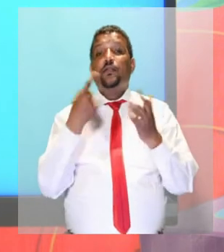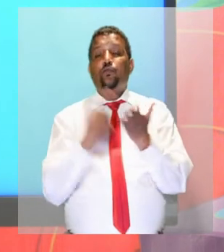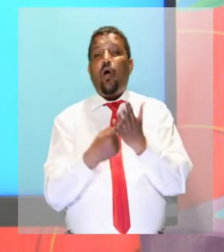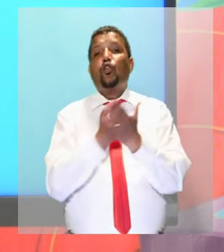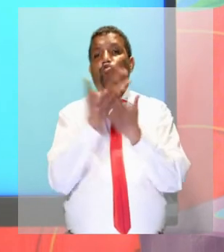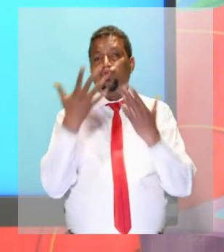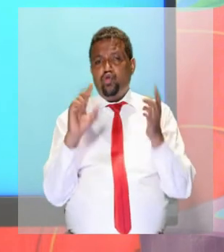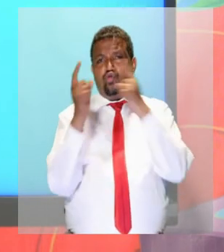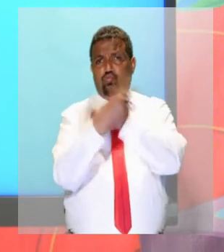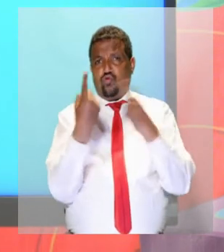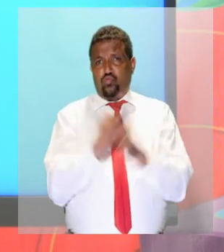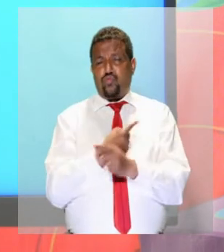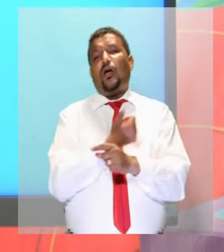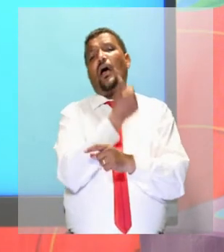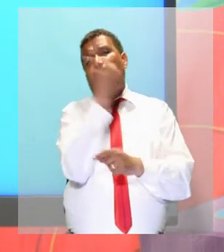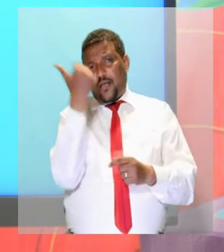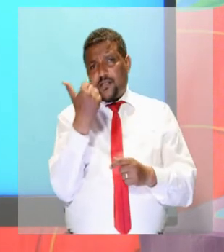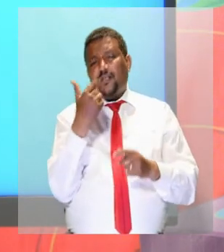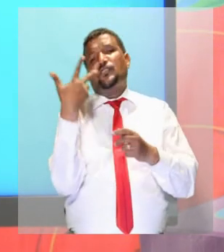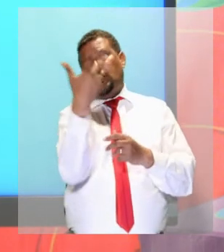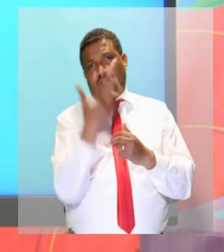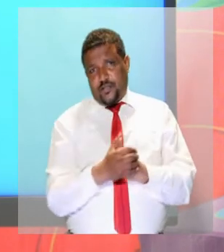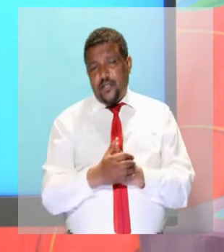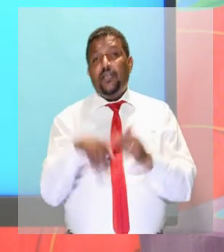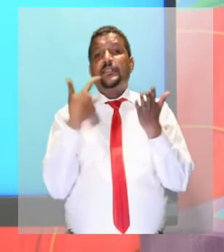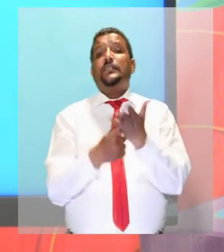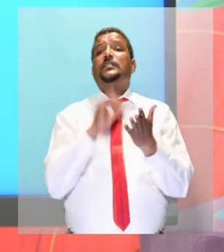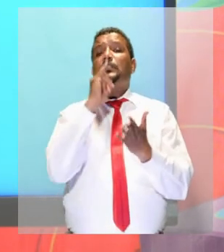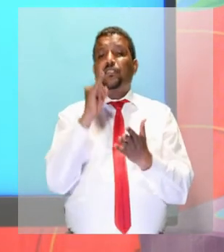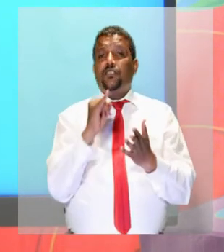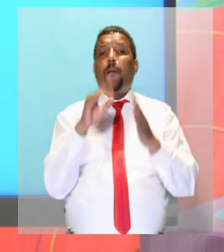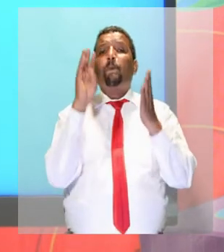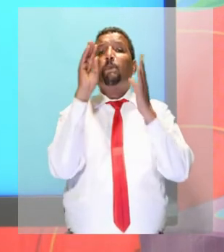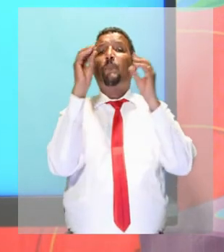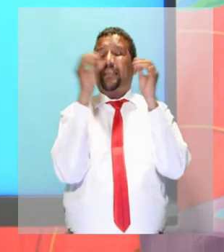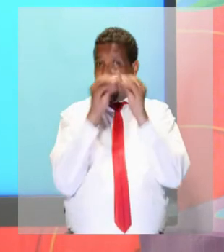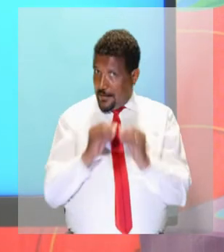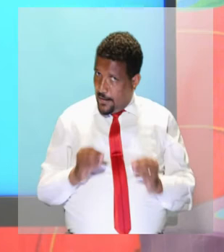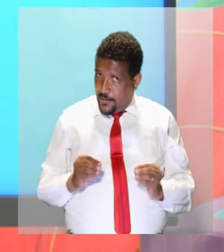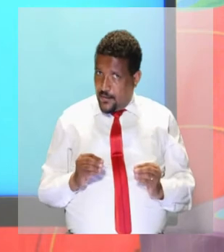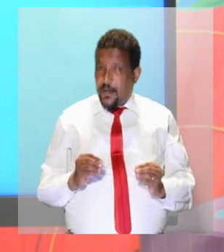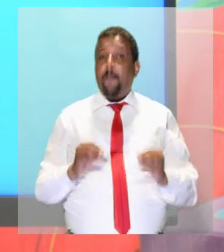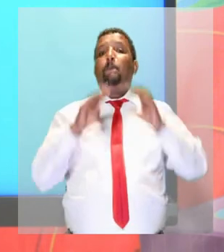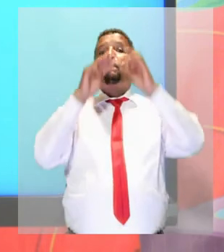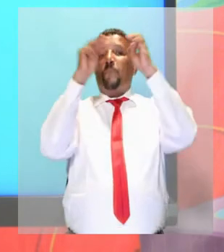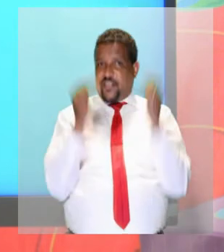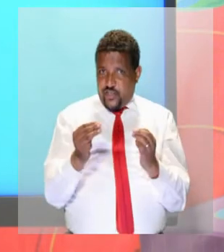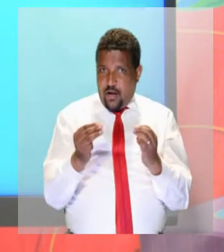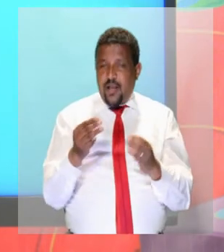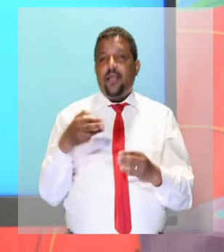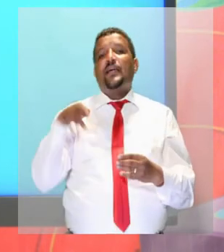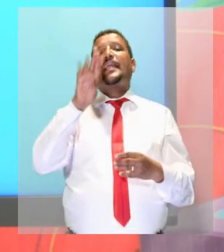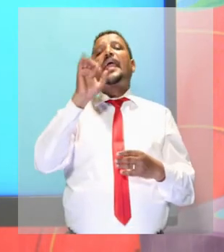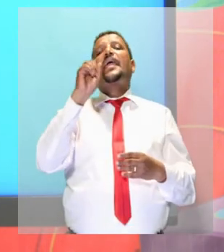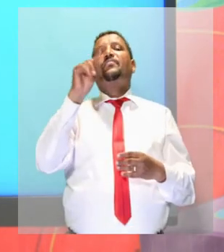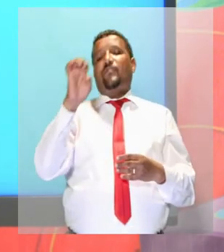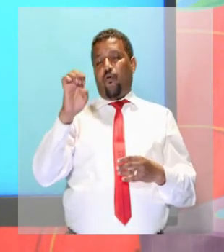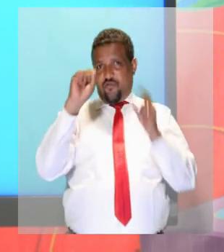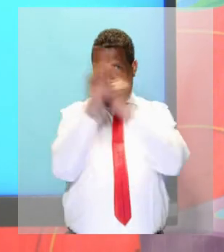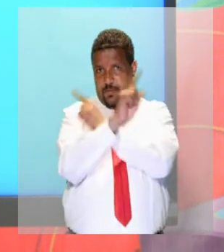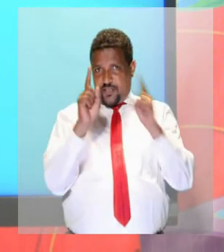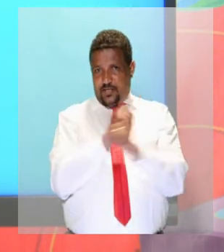is substituted for another is 3. This is mathematically the marginal rate of